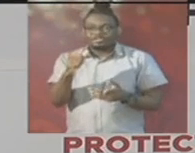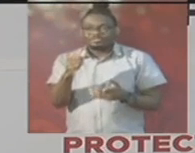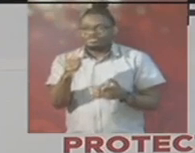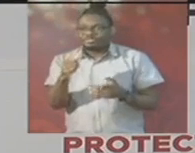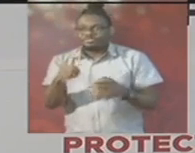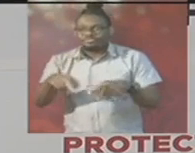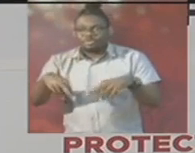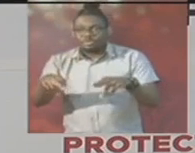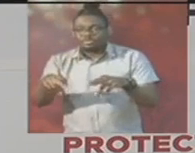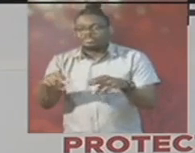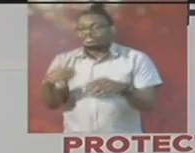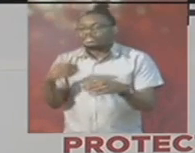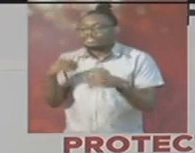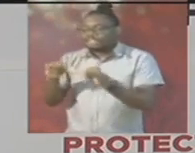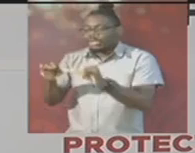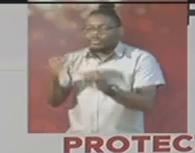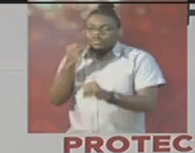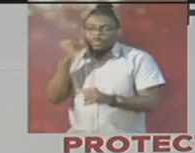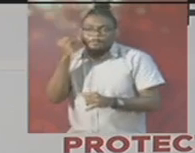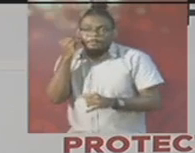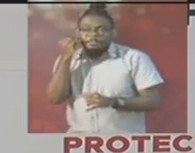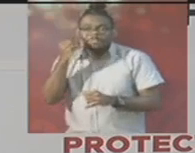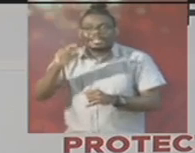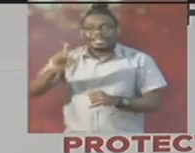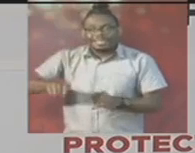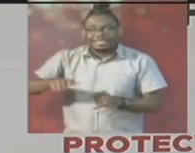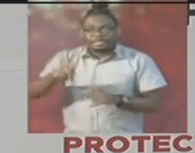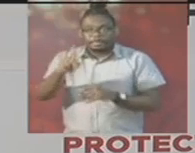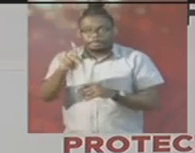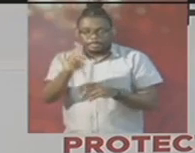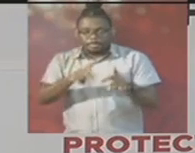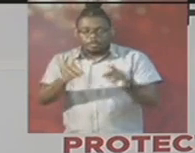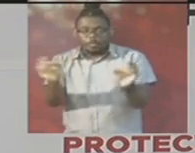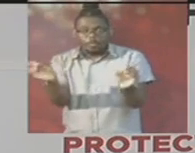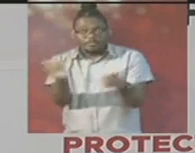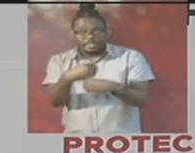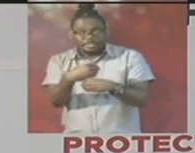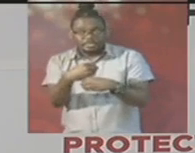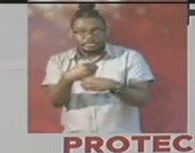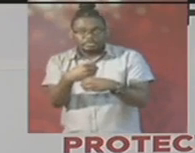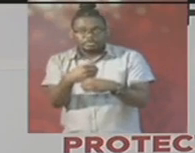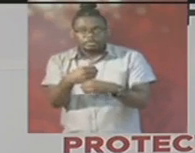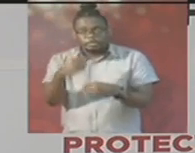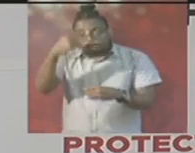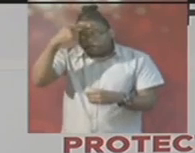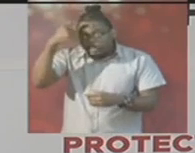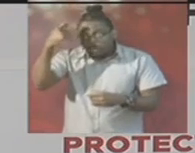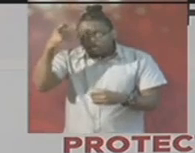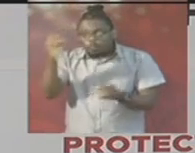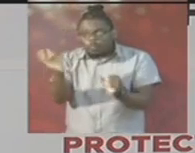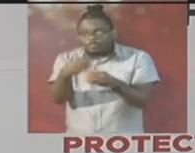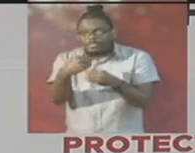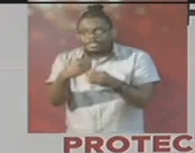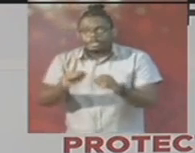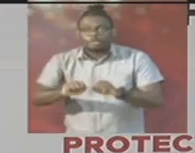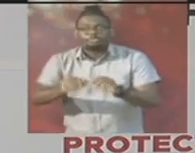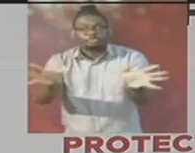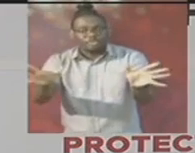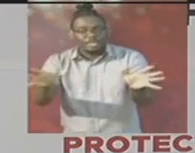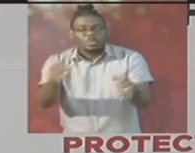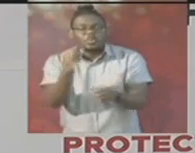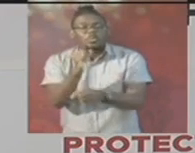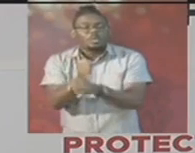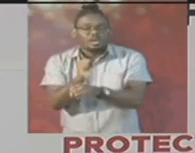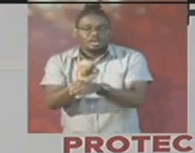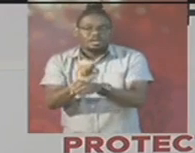and collecting in offices, because you would have heard in the past that office spread, workplace spread is one of the